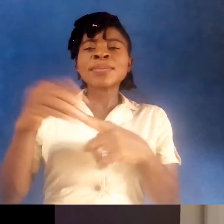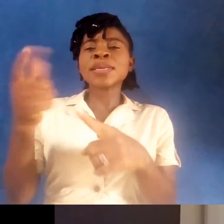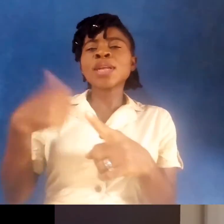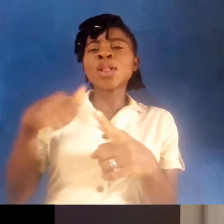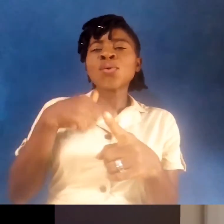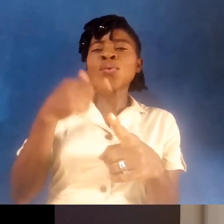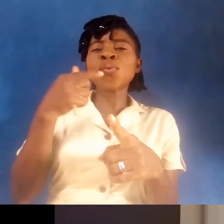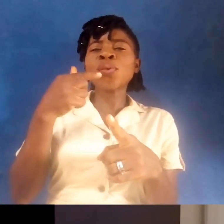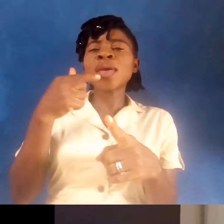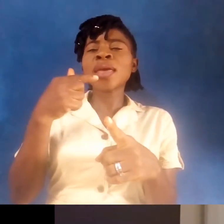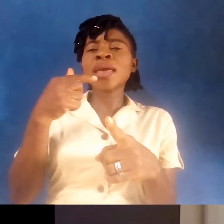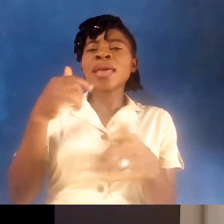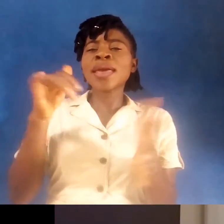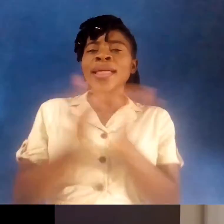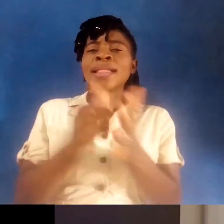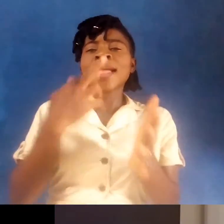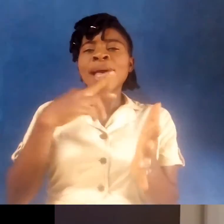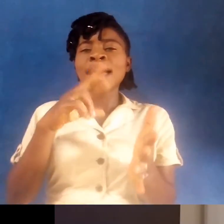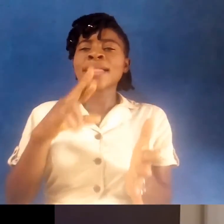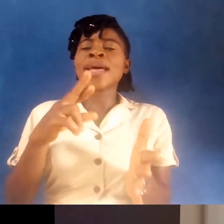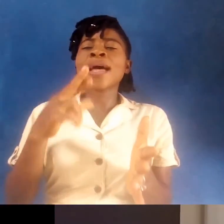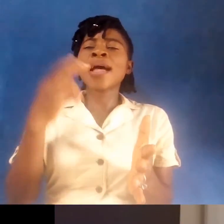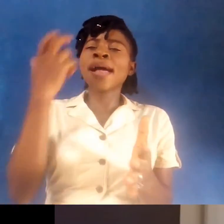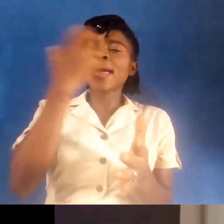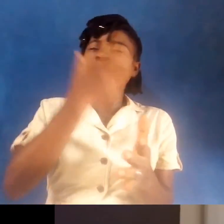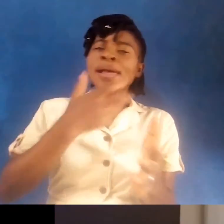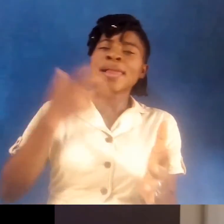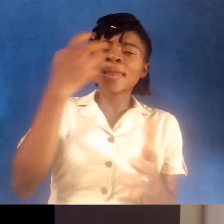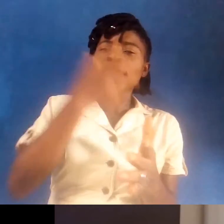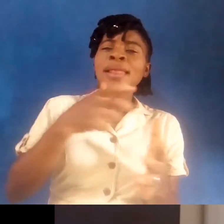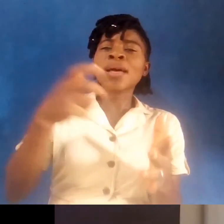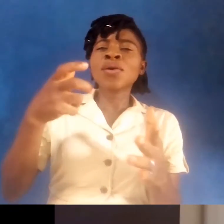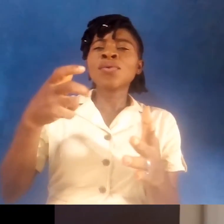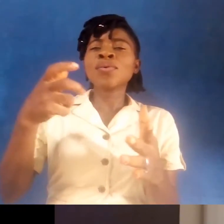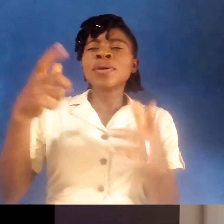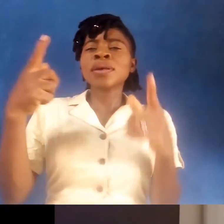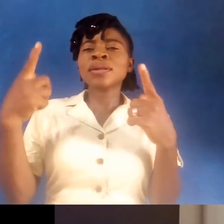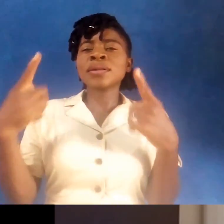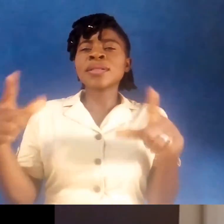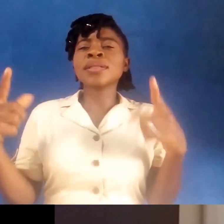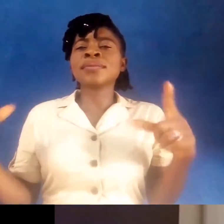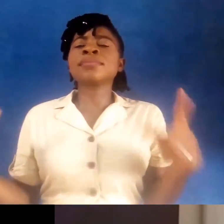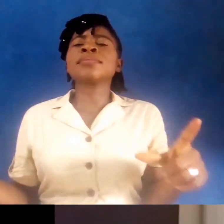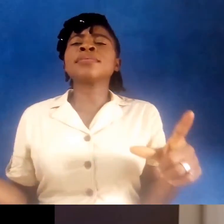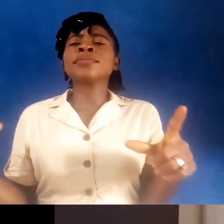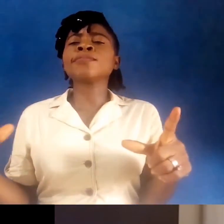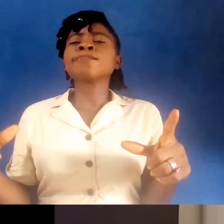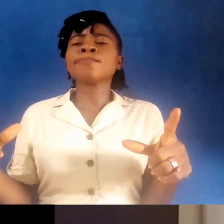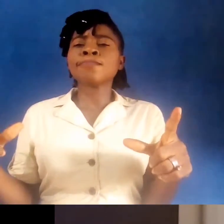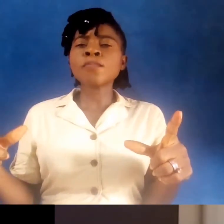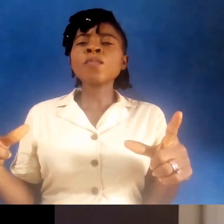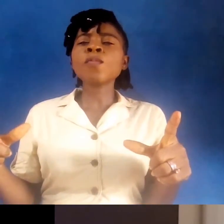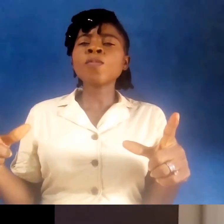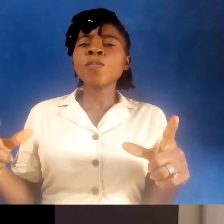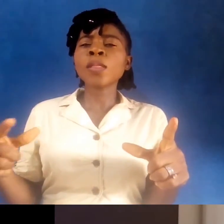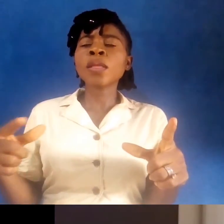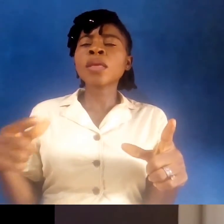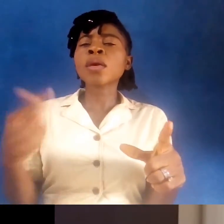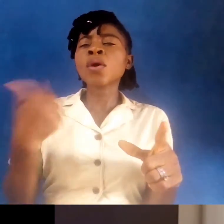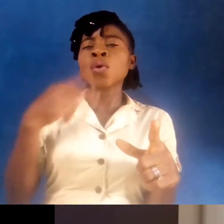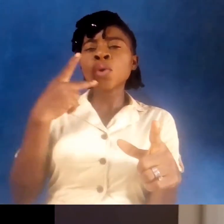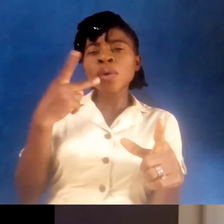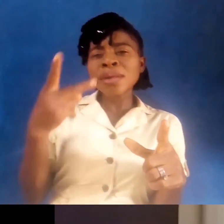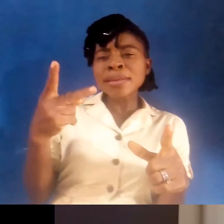native speakers of a language. So in this sign language system, you see this deaf